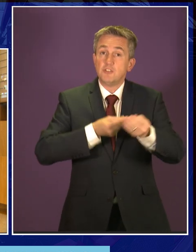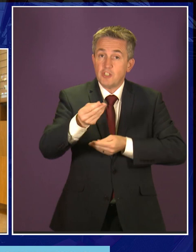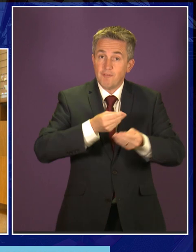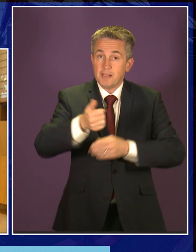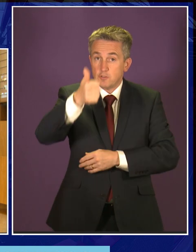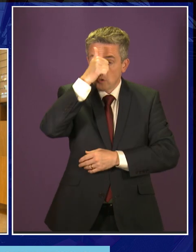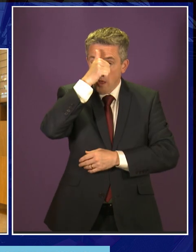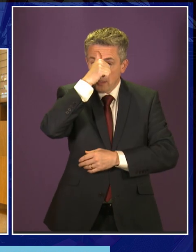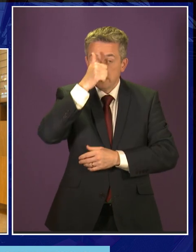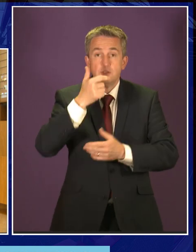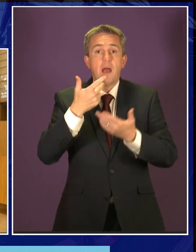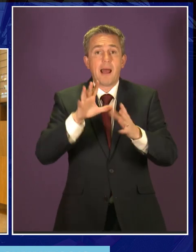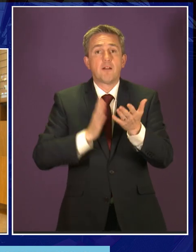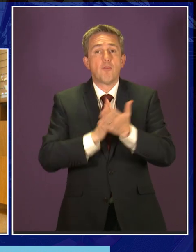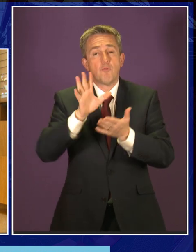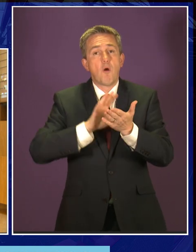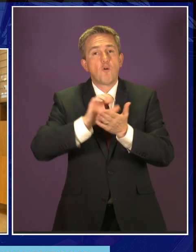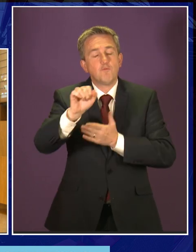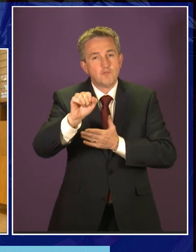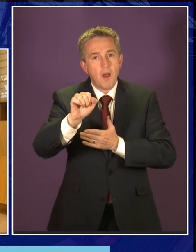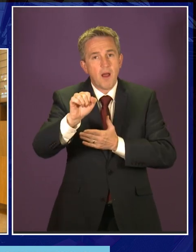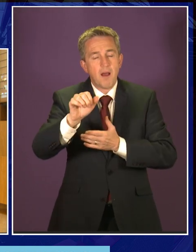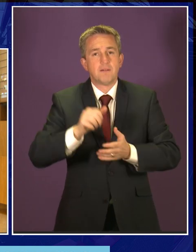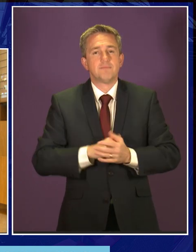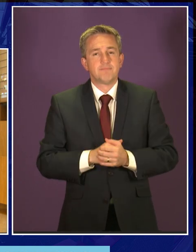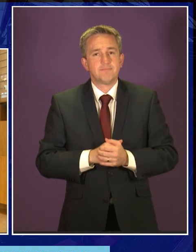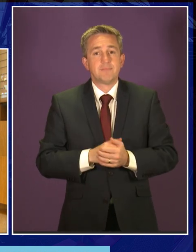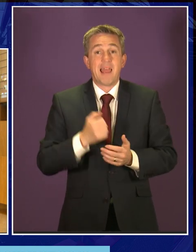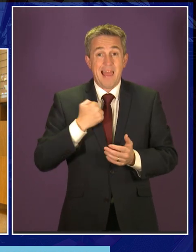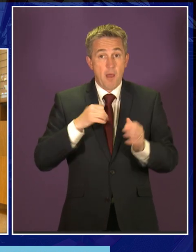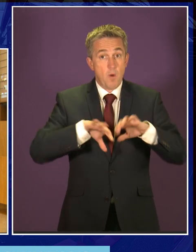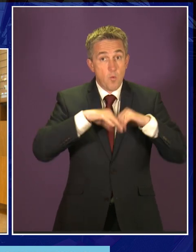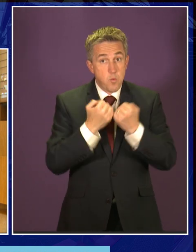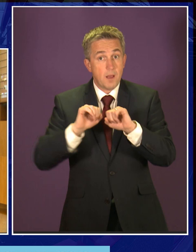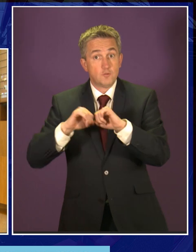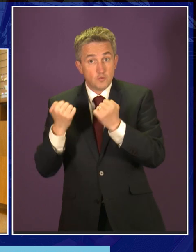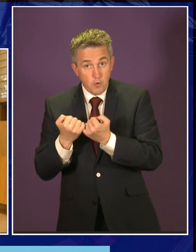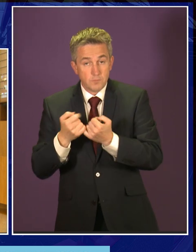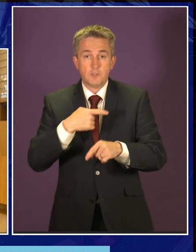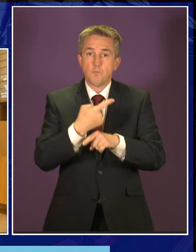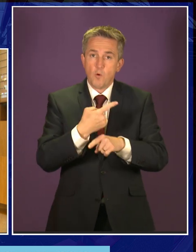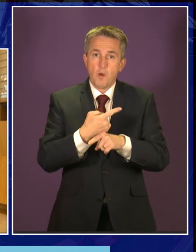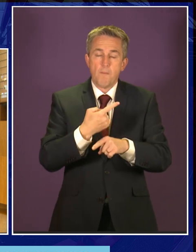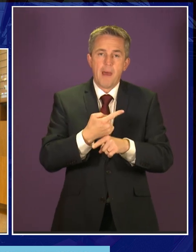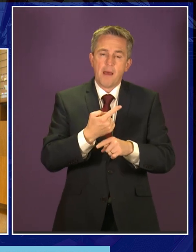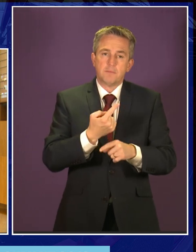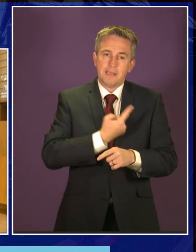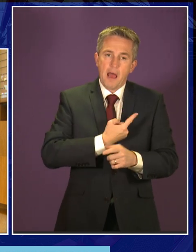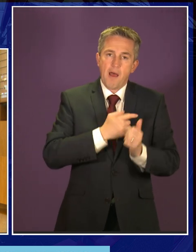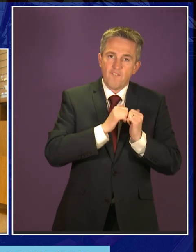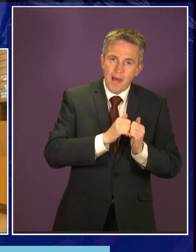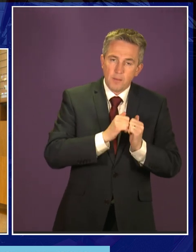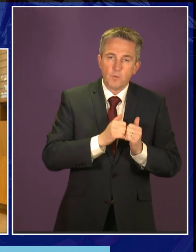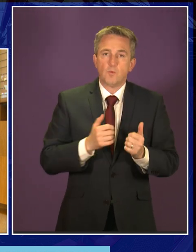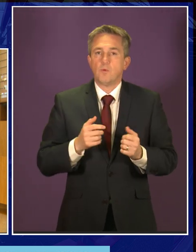in communicative power, and in culture. So our sessions looked at ideas of value and worth, at